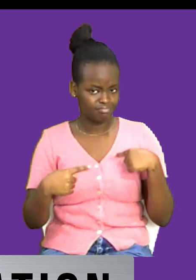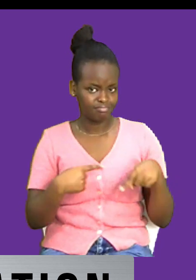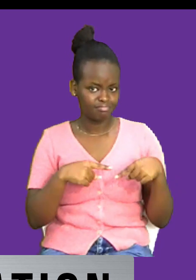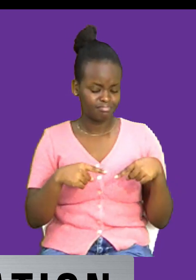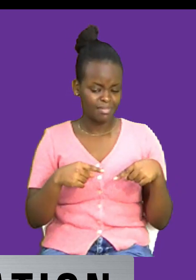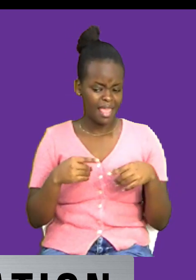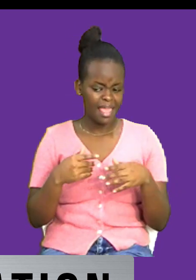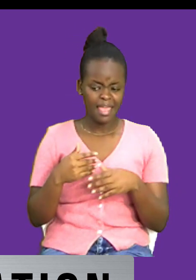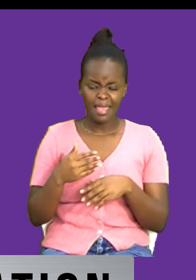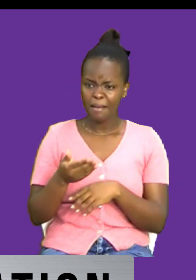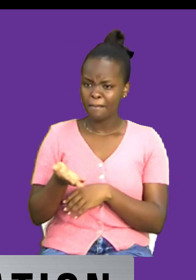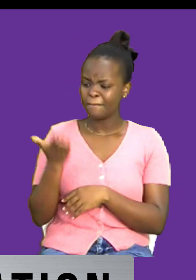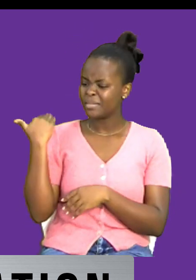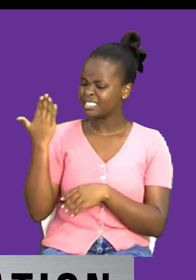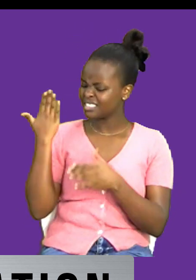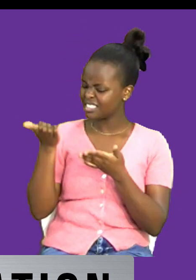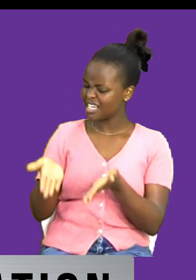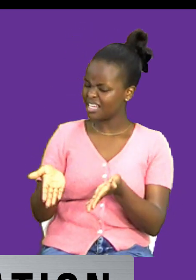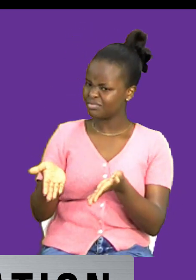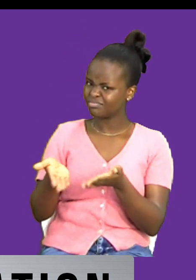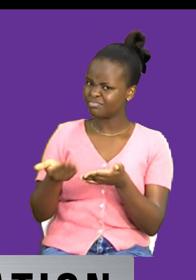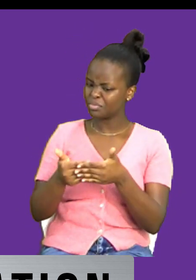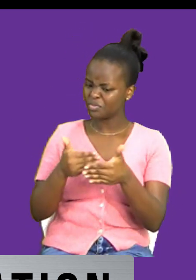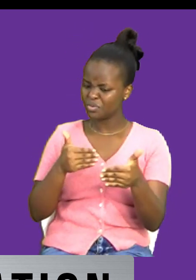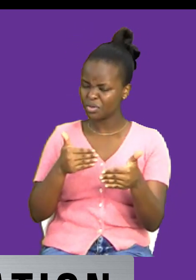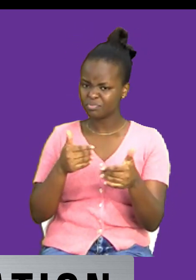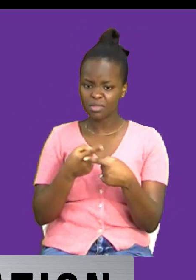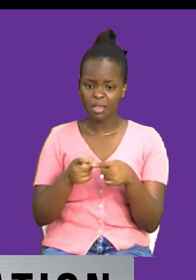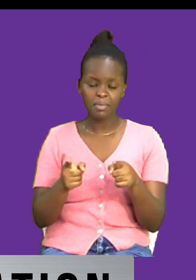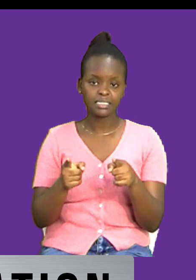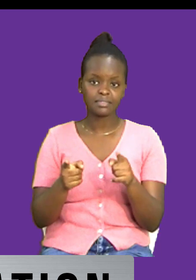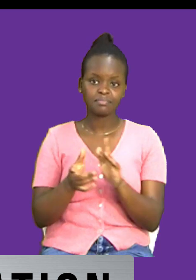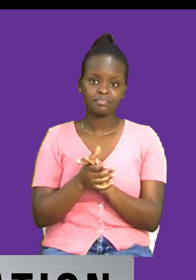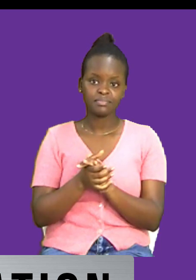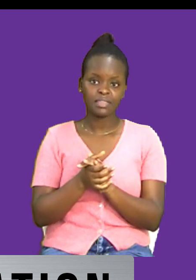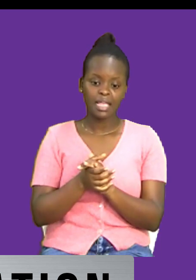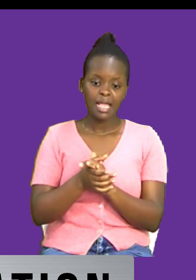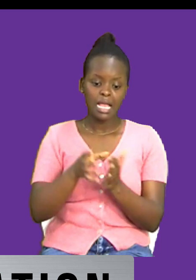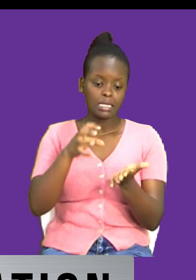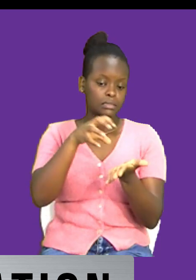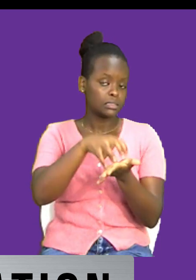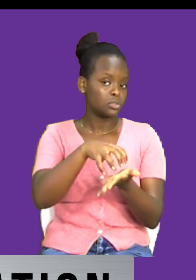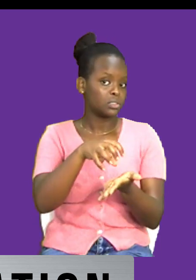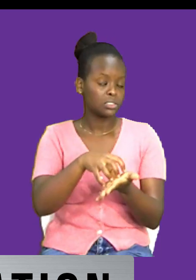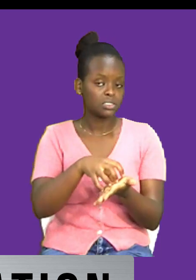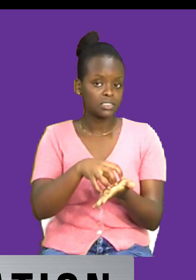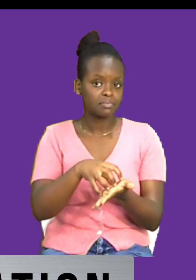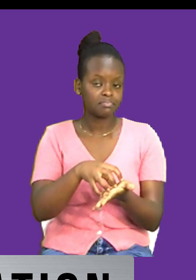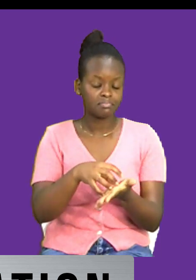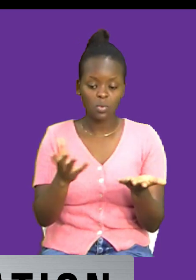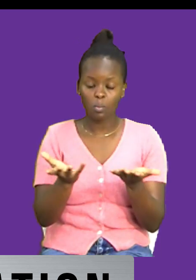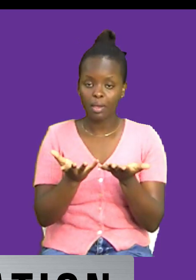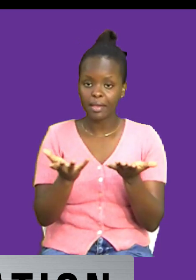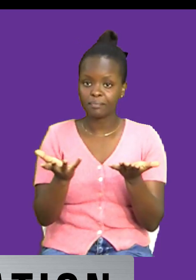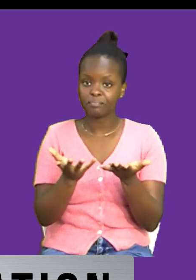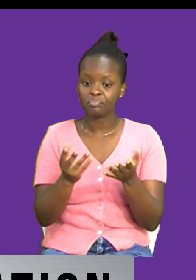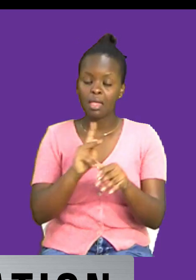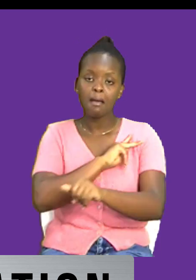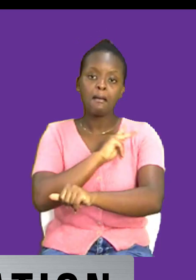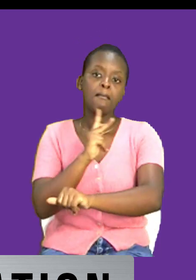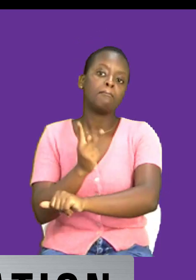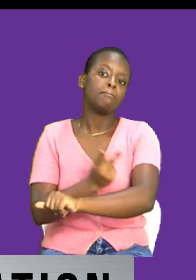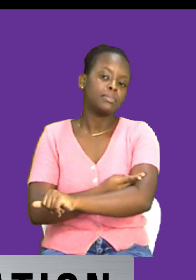ever been here before? We've been here before, but the kind of scenarios that we had were situations where power